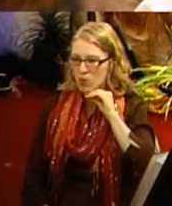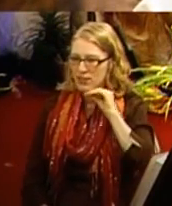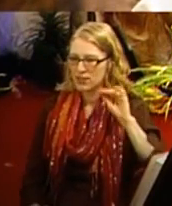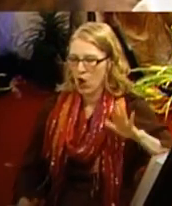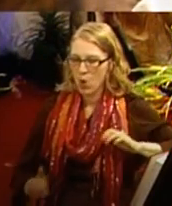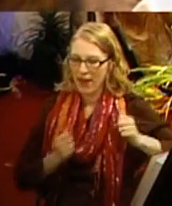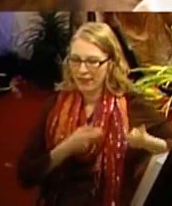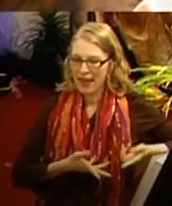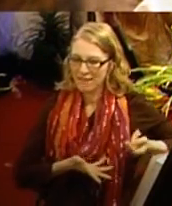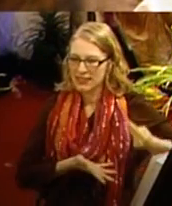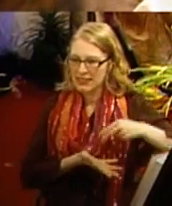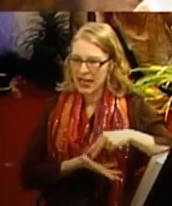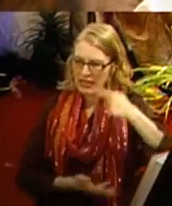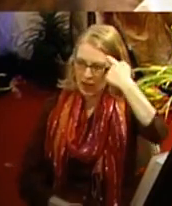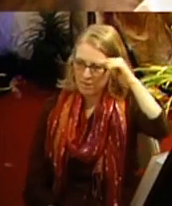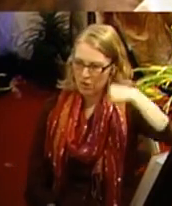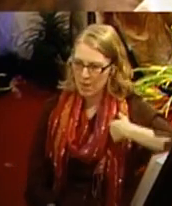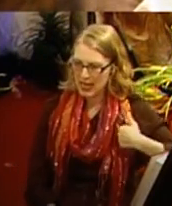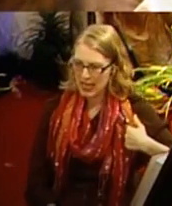to stand up.